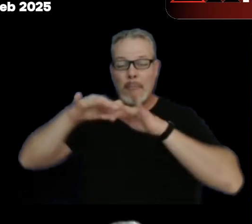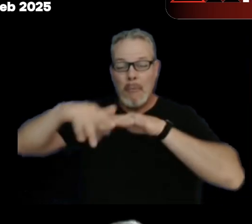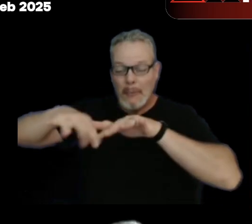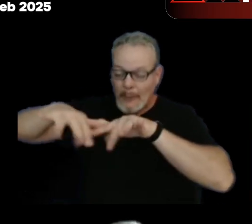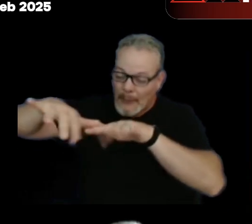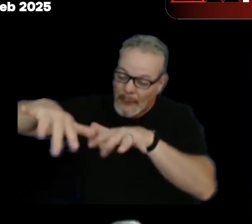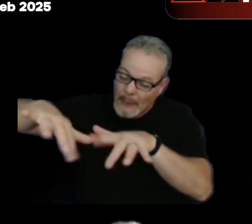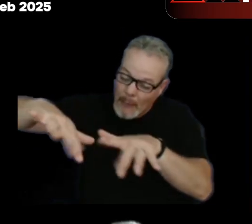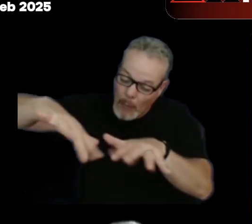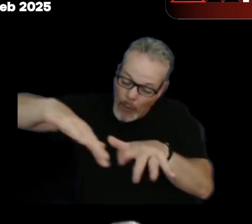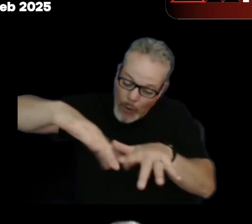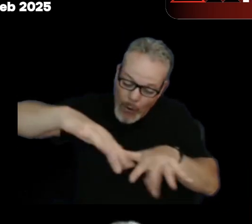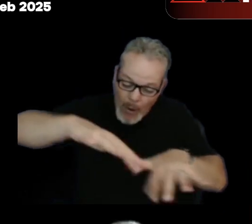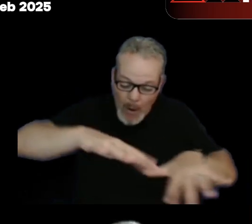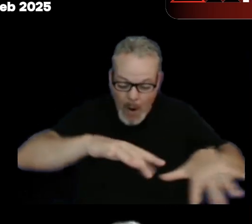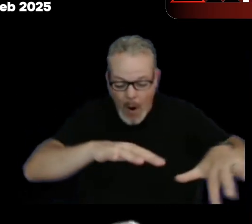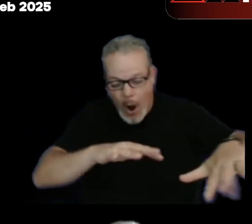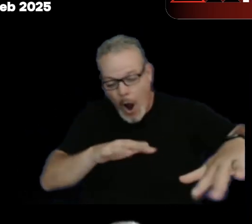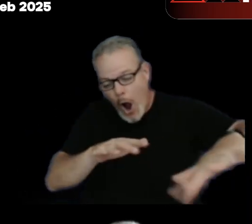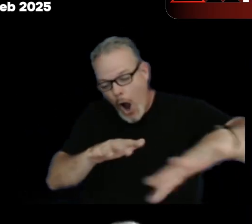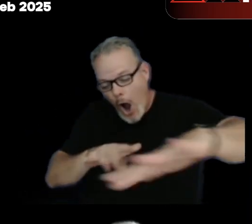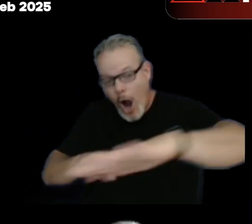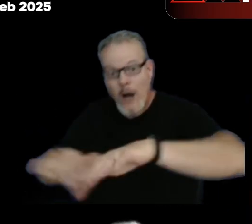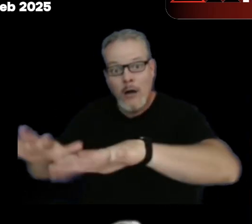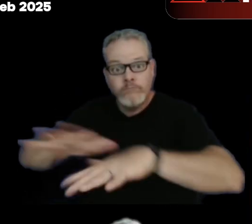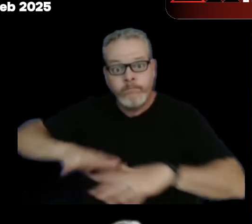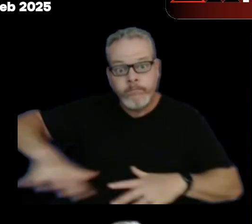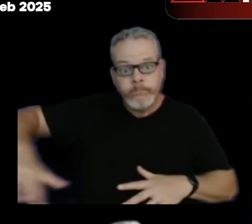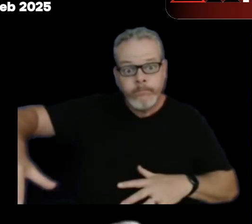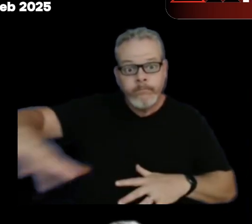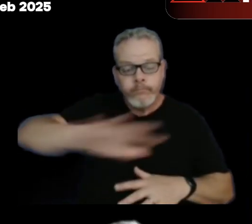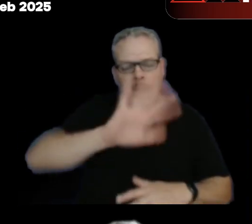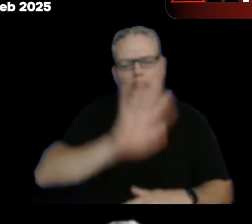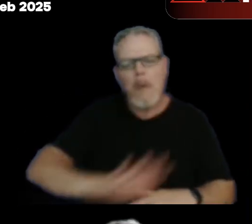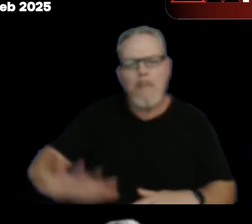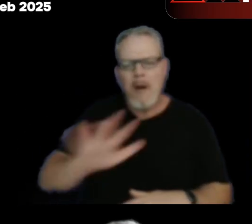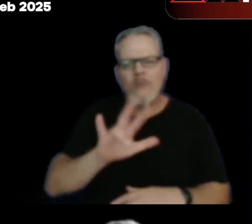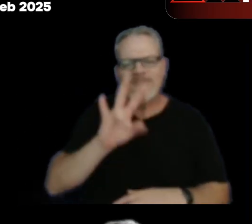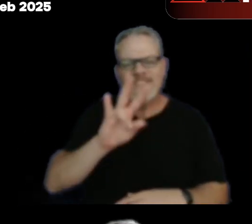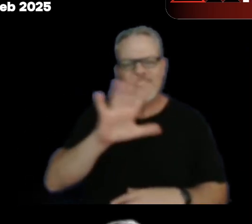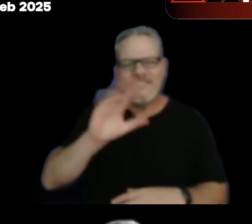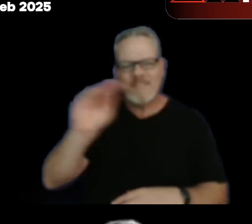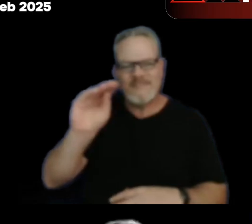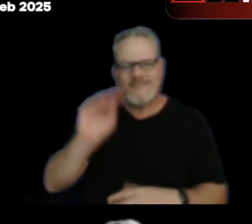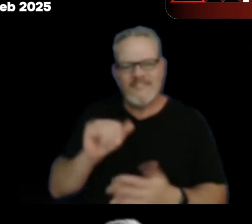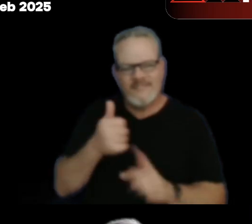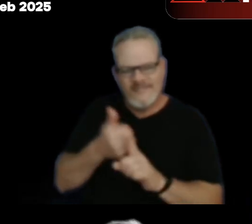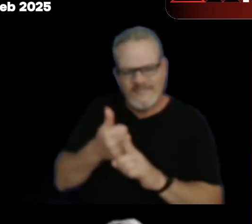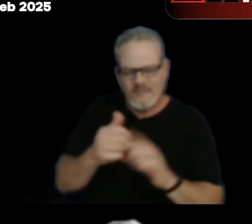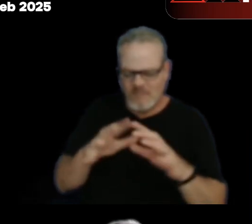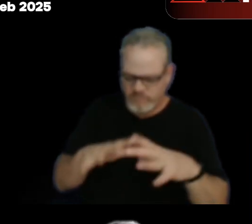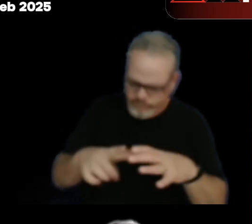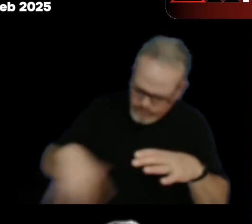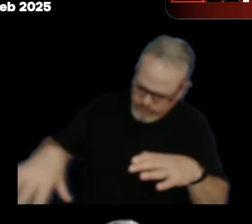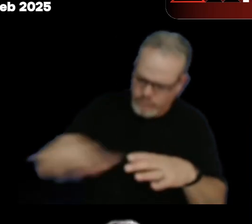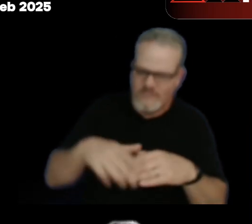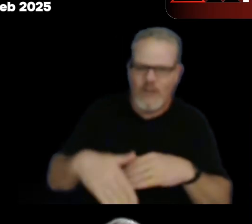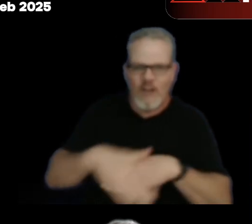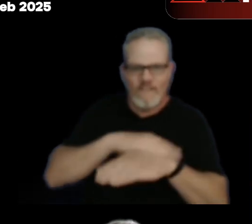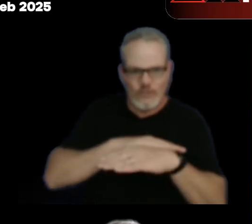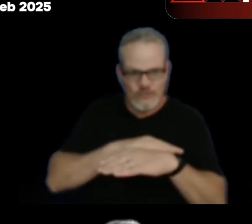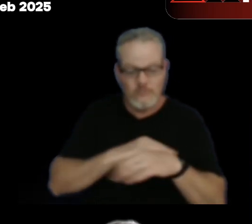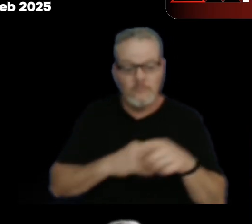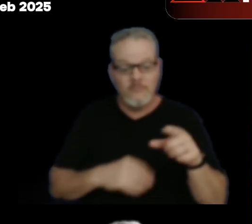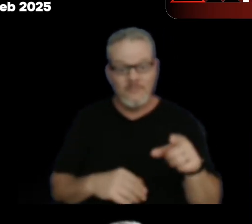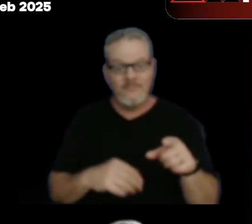about 3/4 of the crater floor. And so here, this view you're seeing is the live camera, the V1, looped over those 13 hours